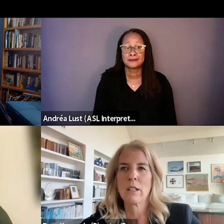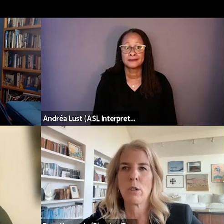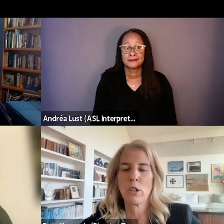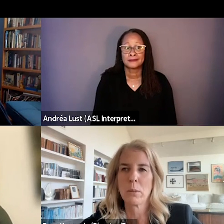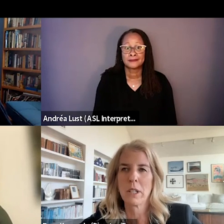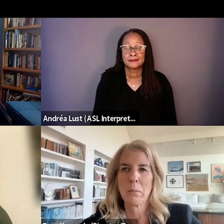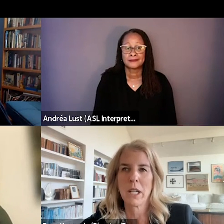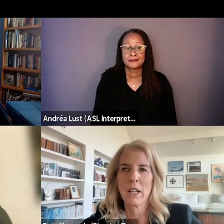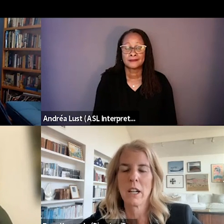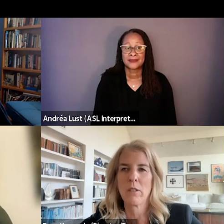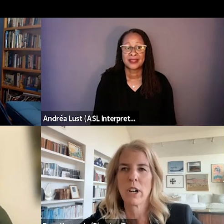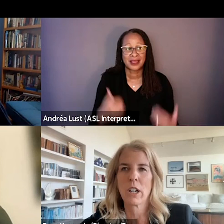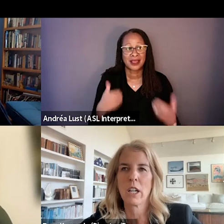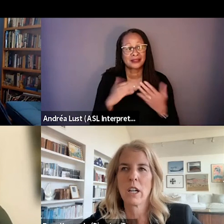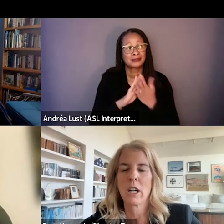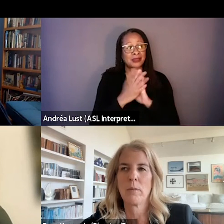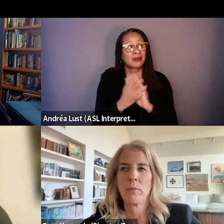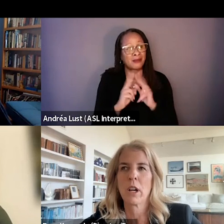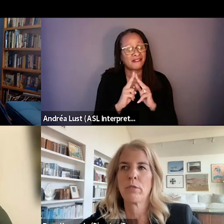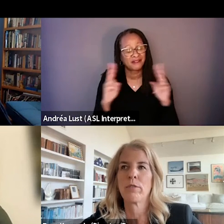it has ultimately been a very